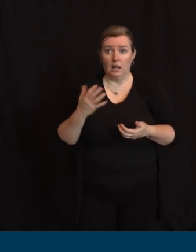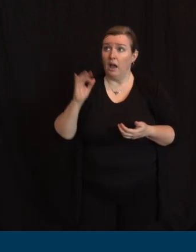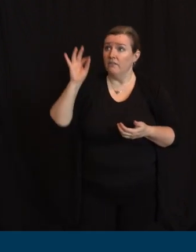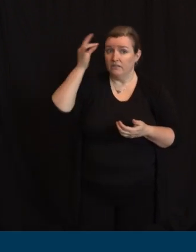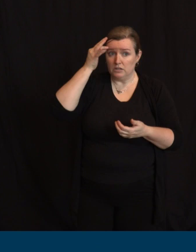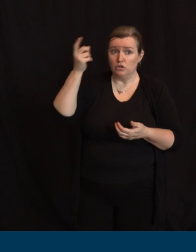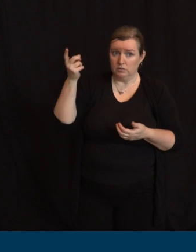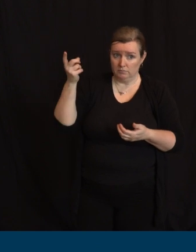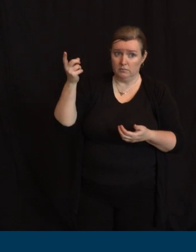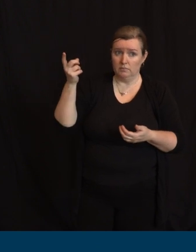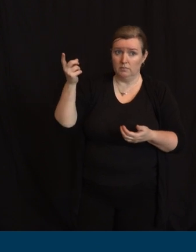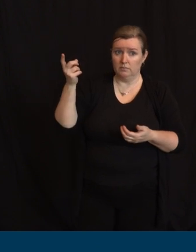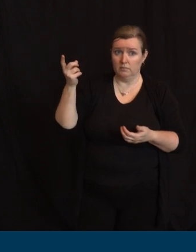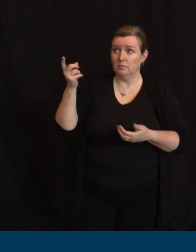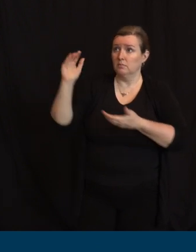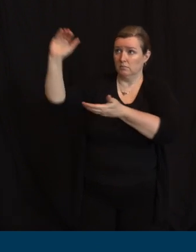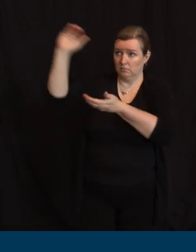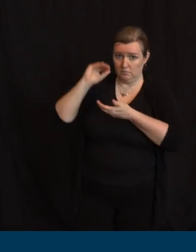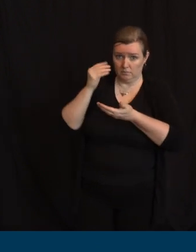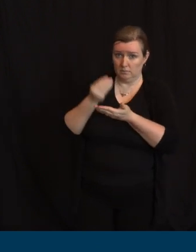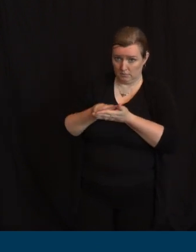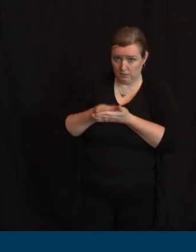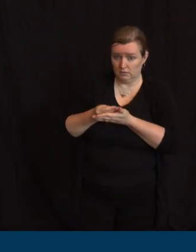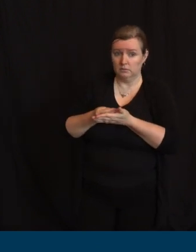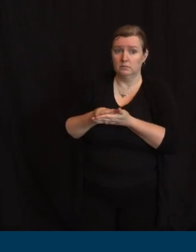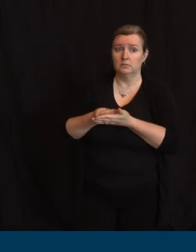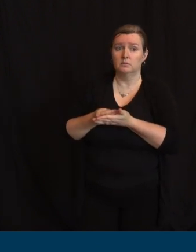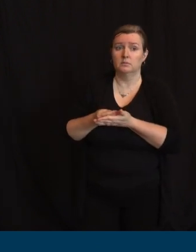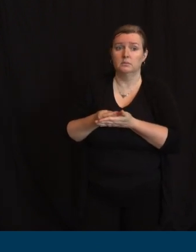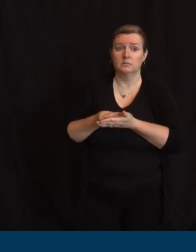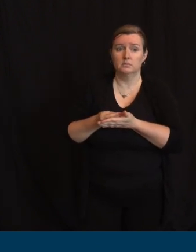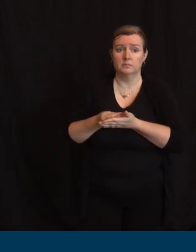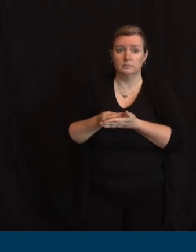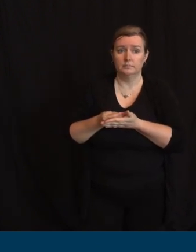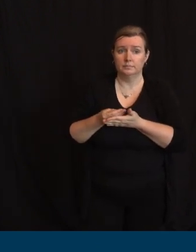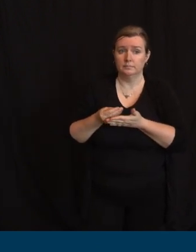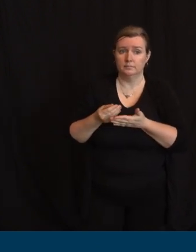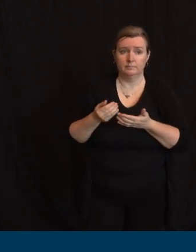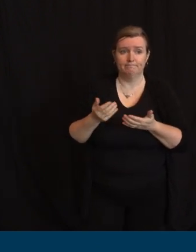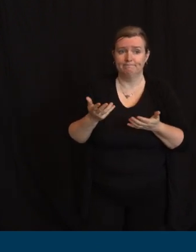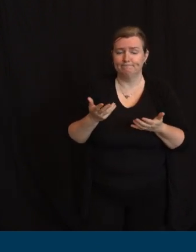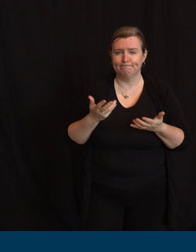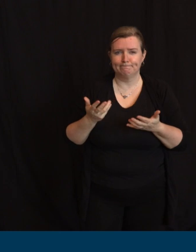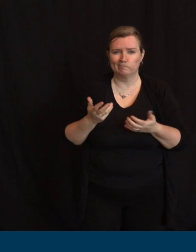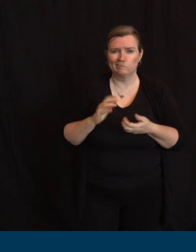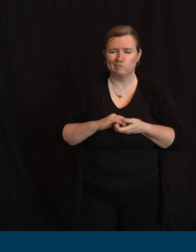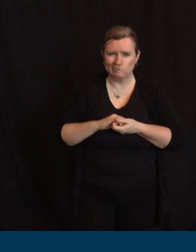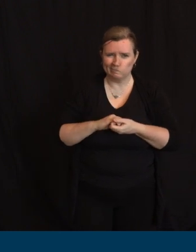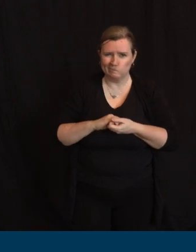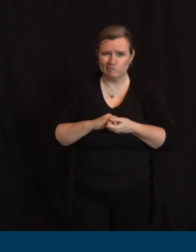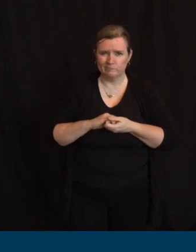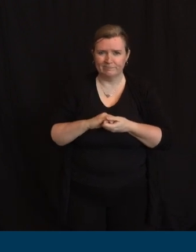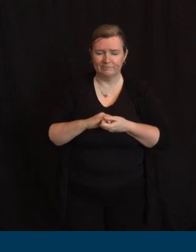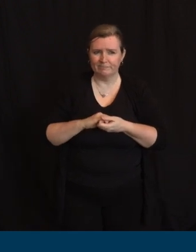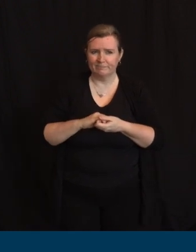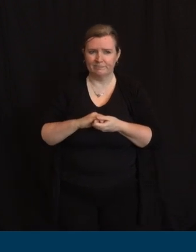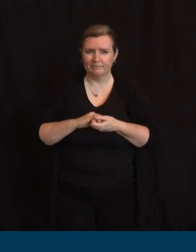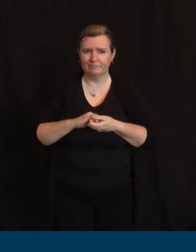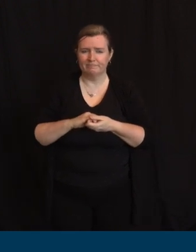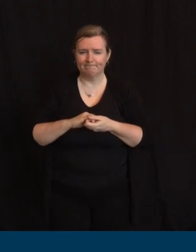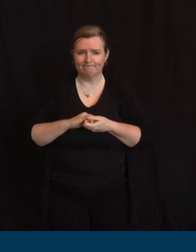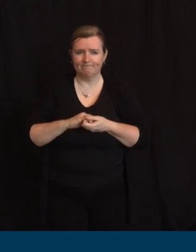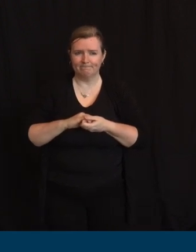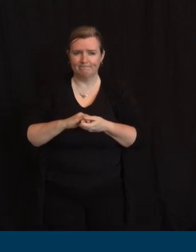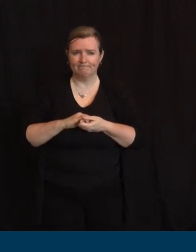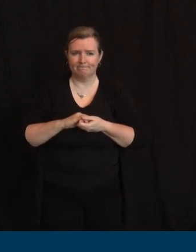we would make certain that this is an instrument that does not pay a penalty if you